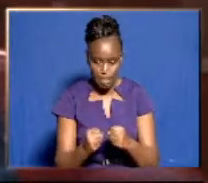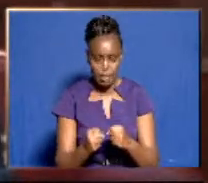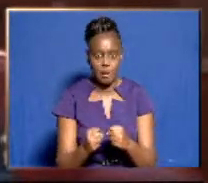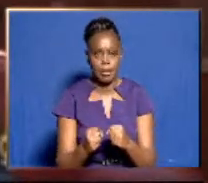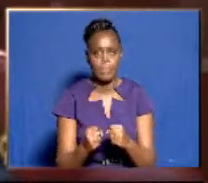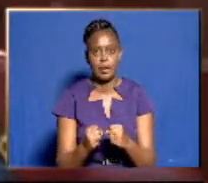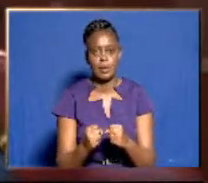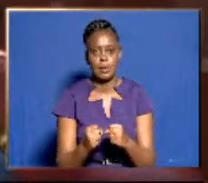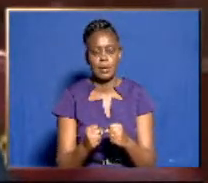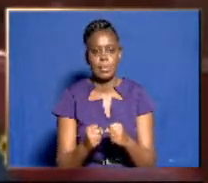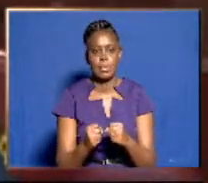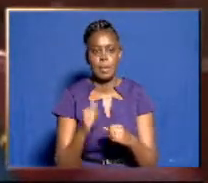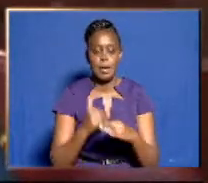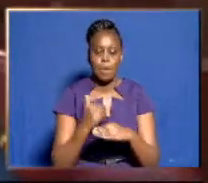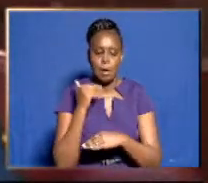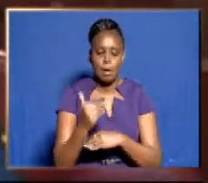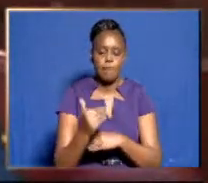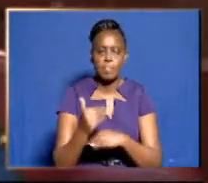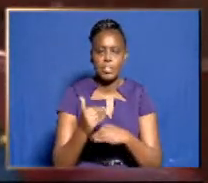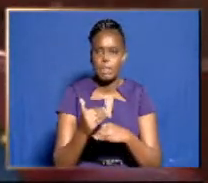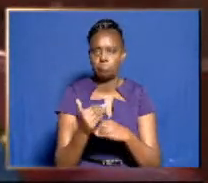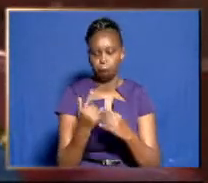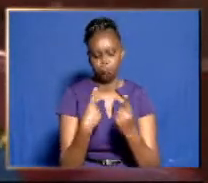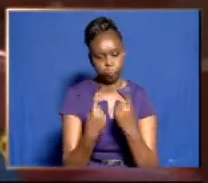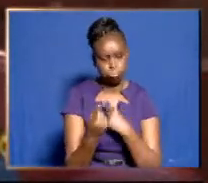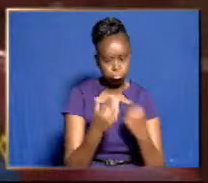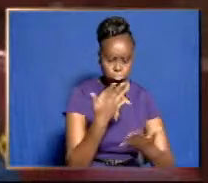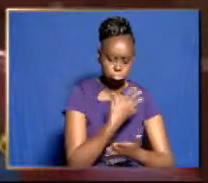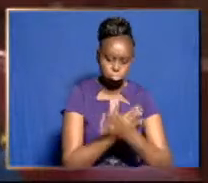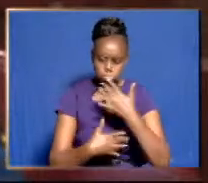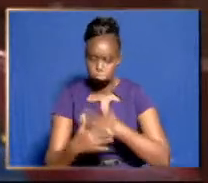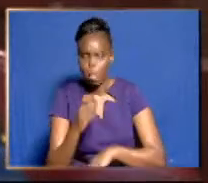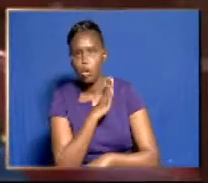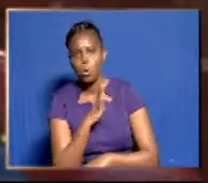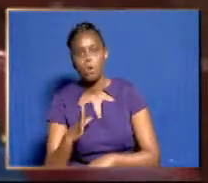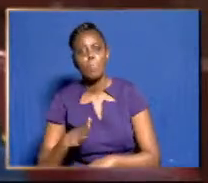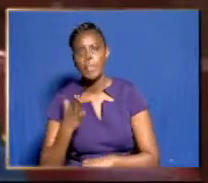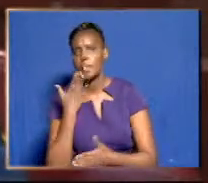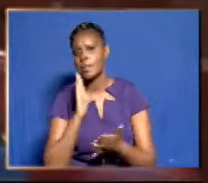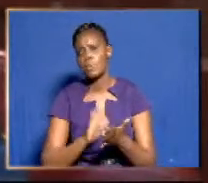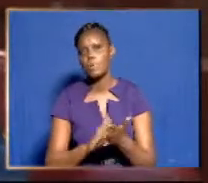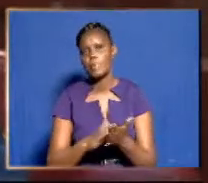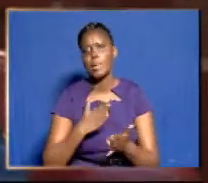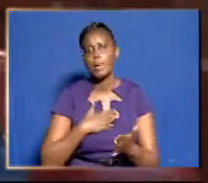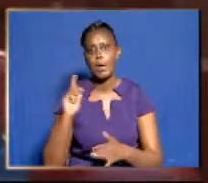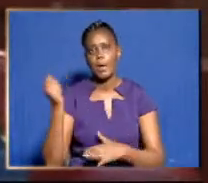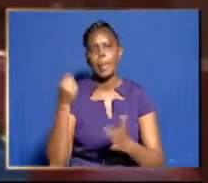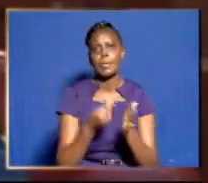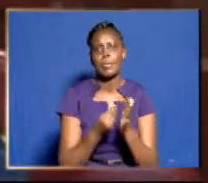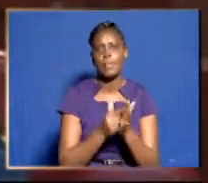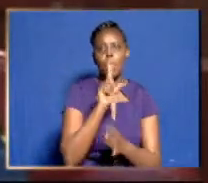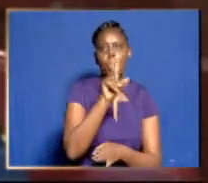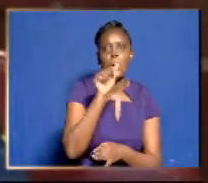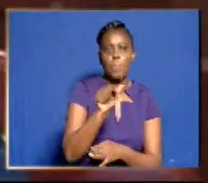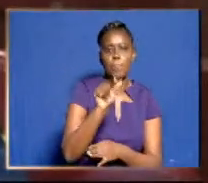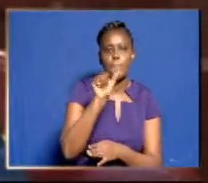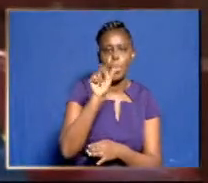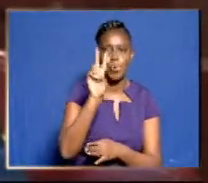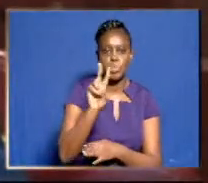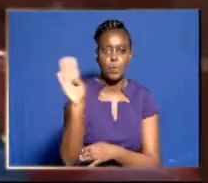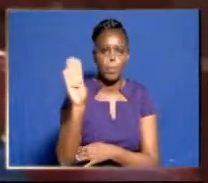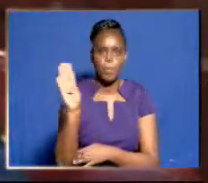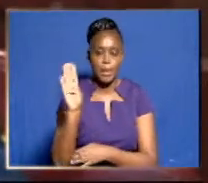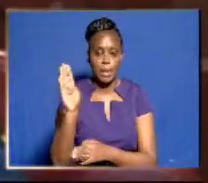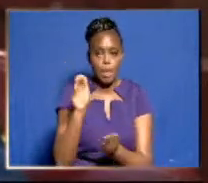Honorable Speaker, after extensive deliberations, the committee recommends that Kenya shilling 1.2 billion be set